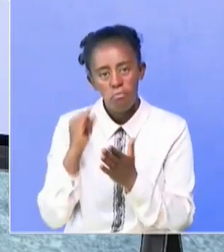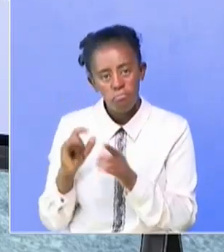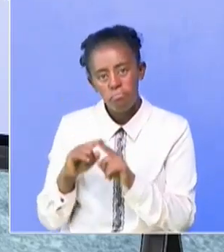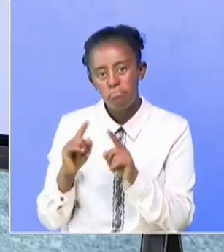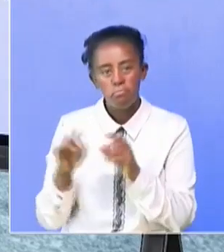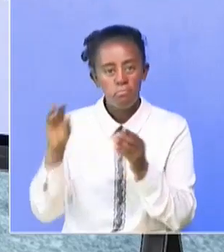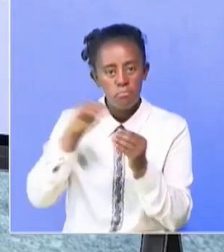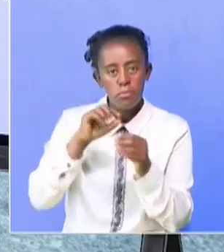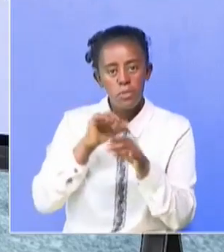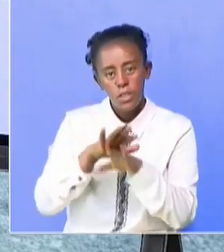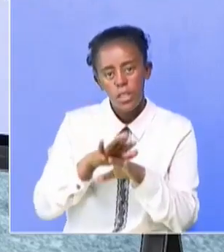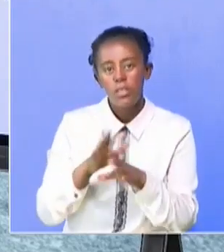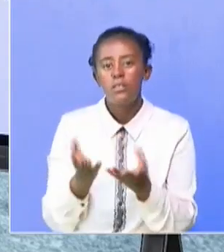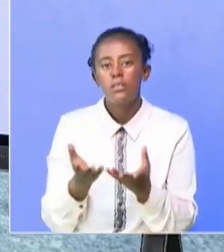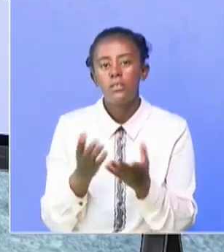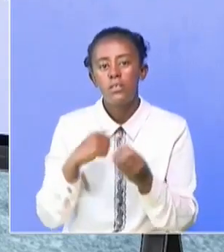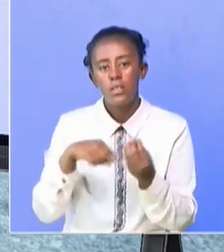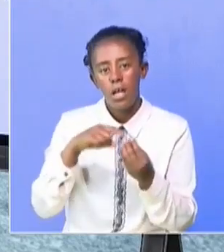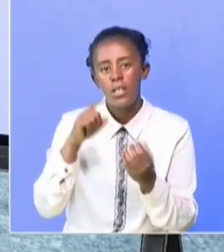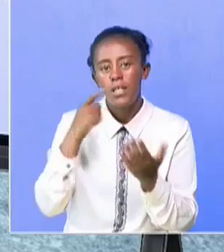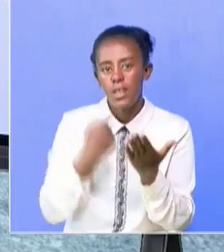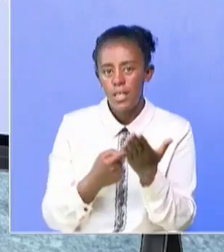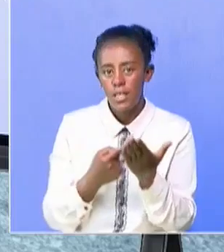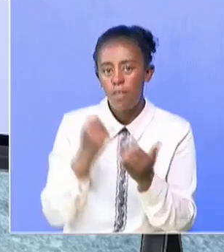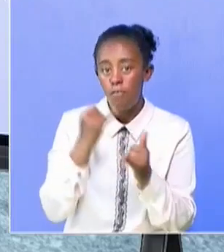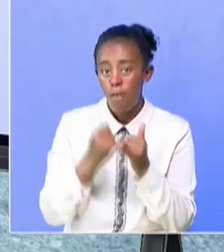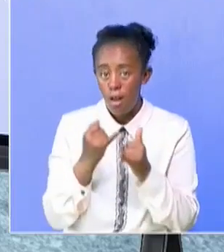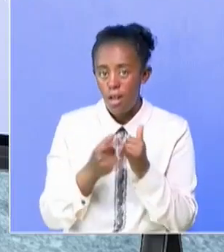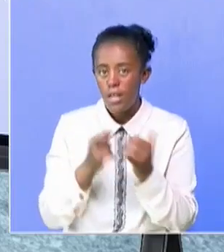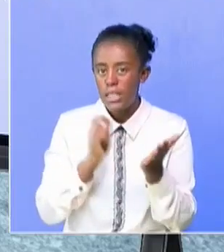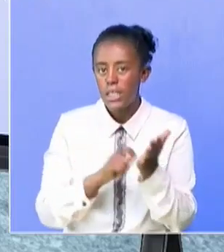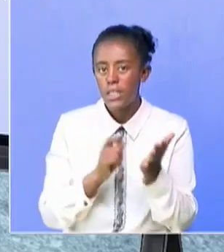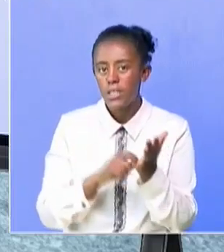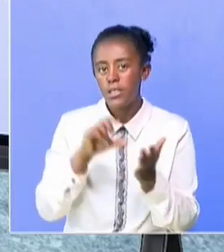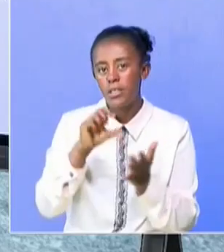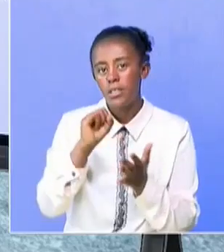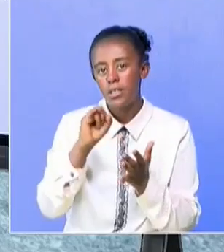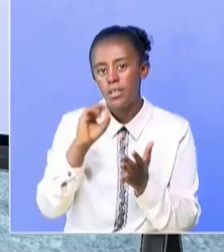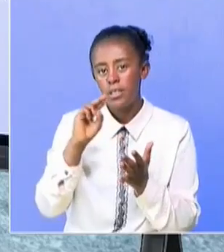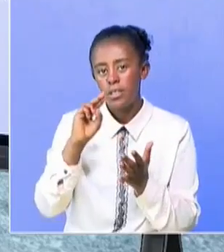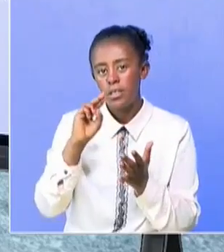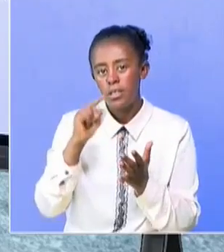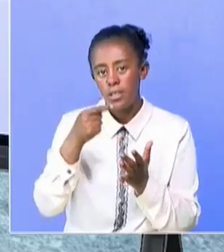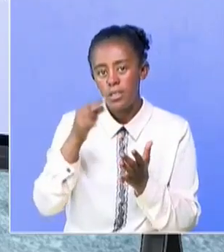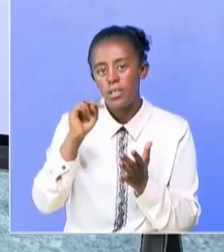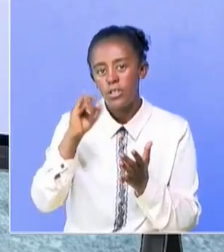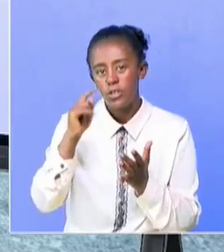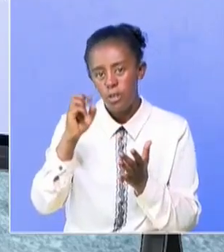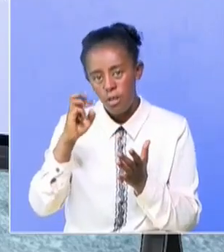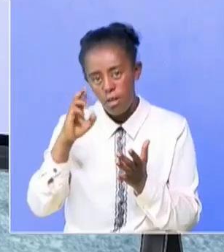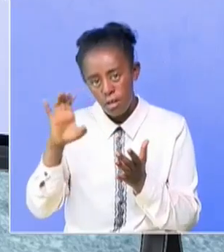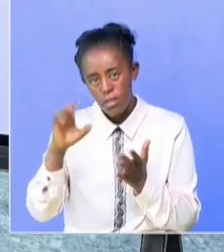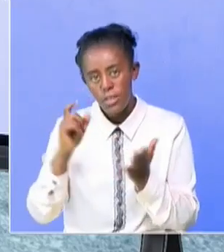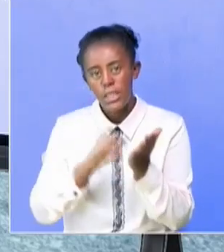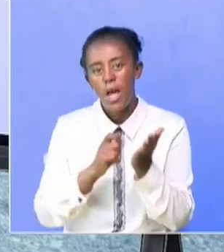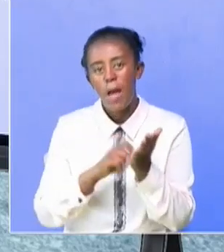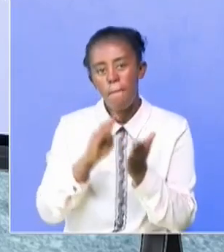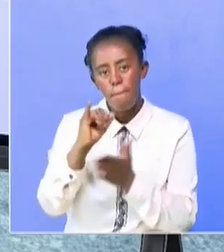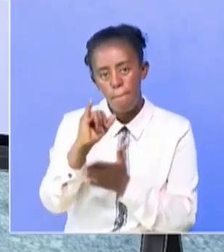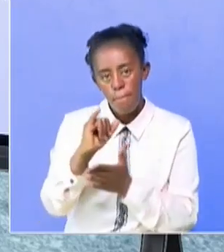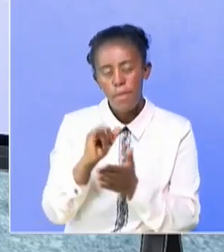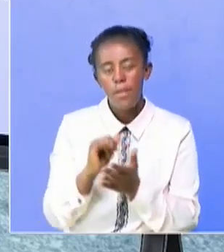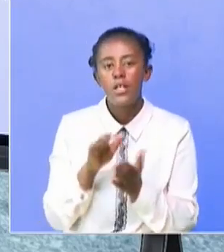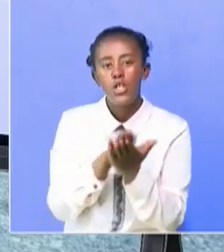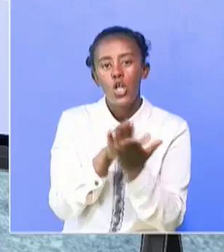message or information regarding this one. Finally, the signature is, as I've informed you, it may be signed by the